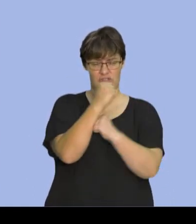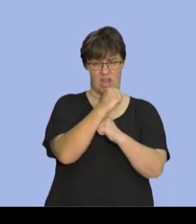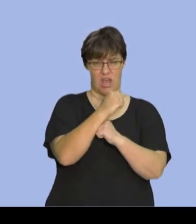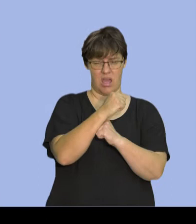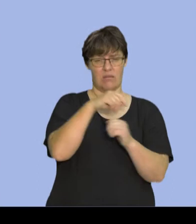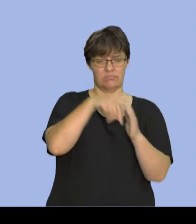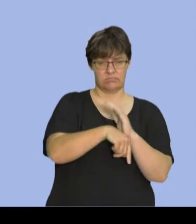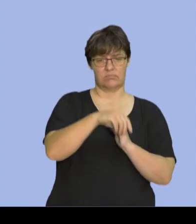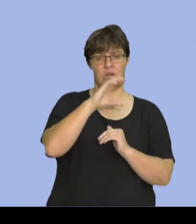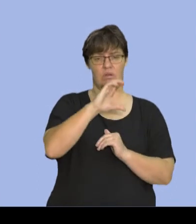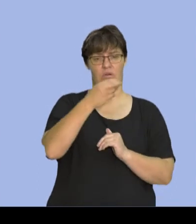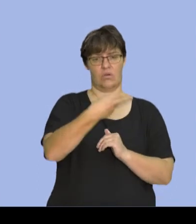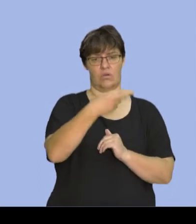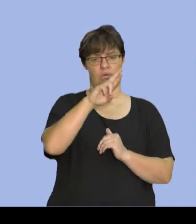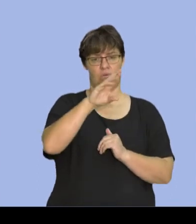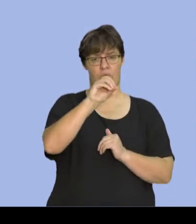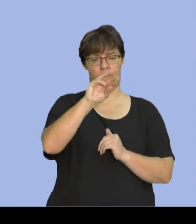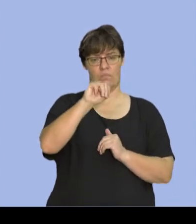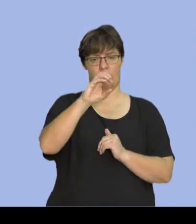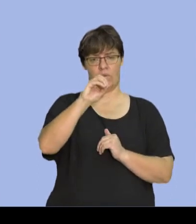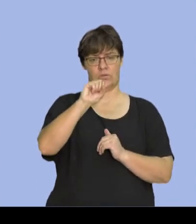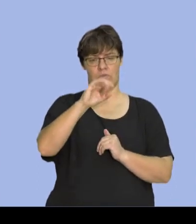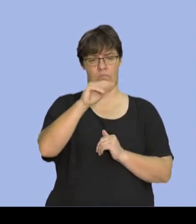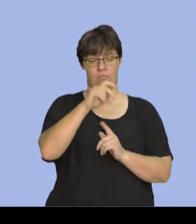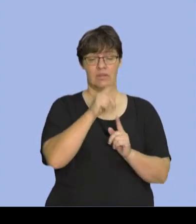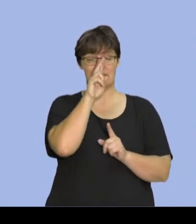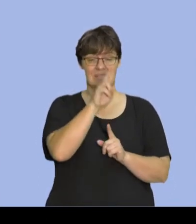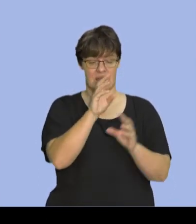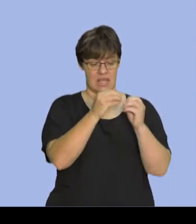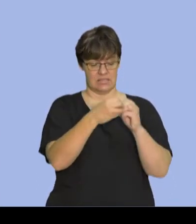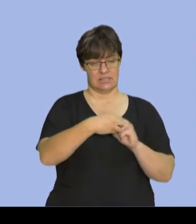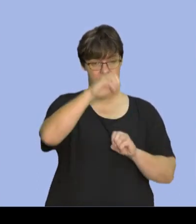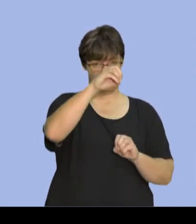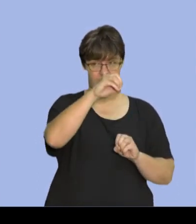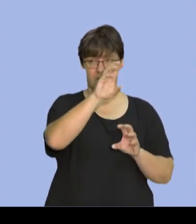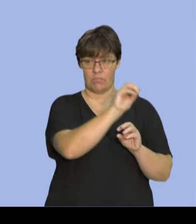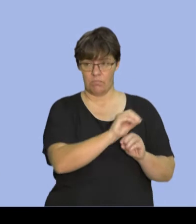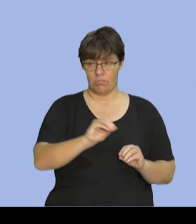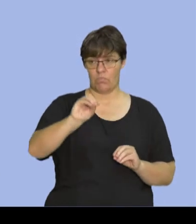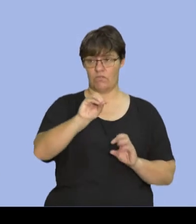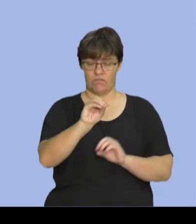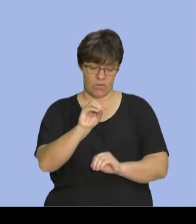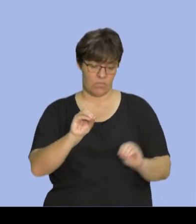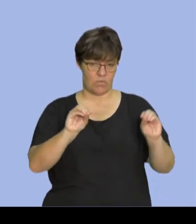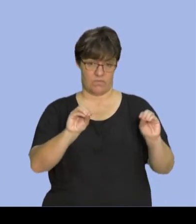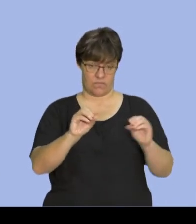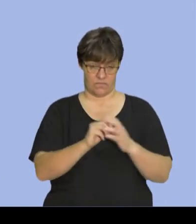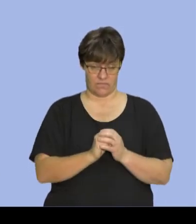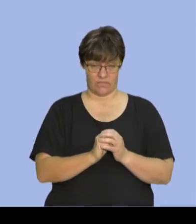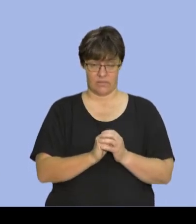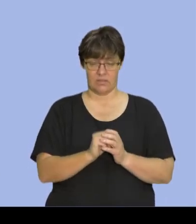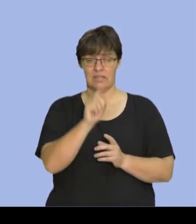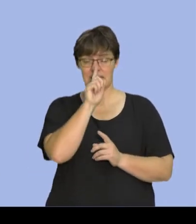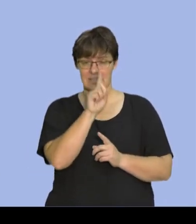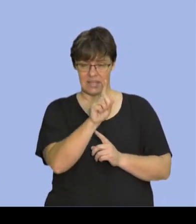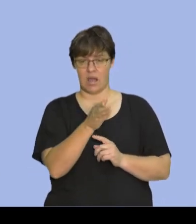called chromosomes. We see the centrosome splitting and moving to the opposite poles, and we